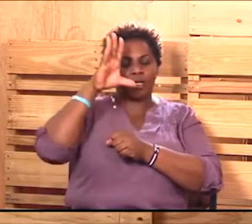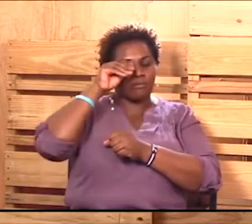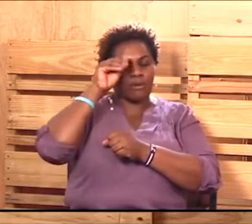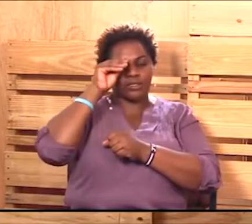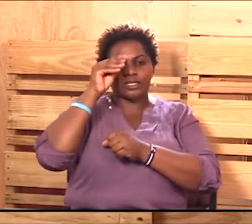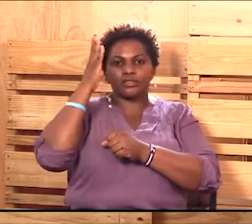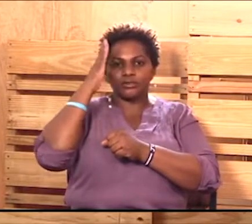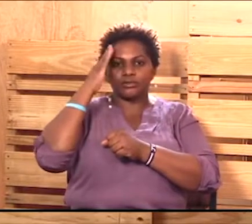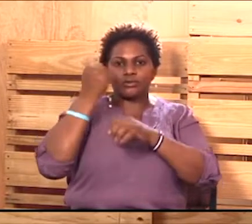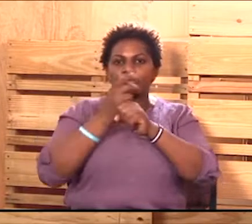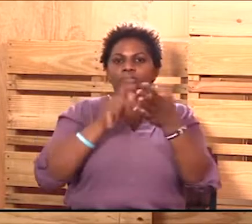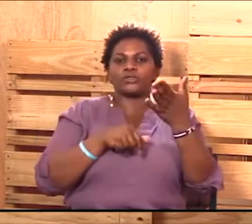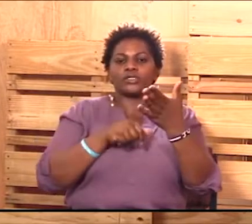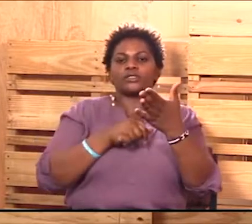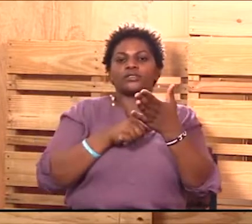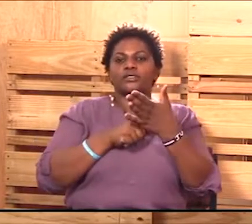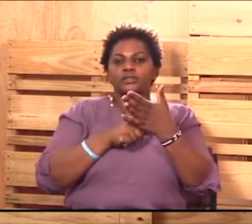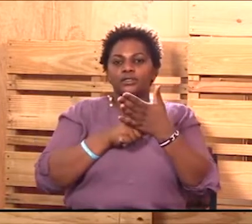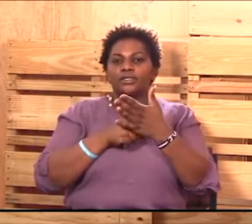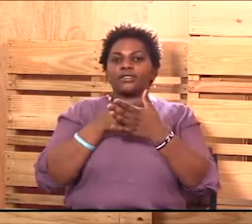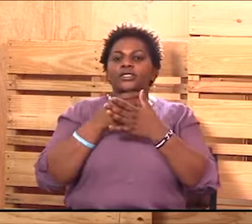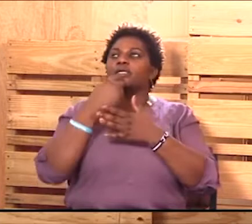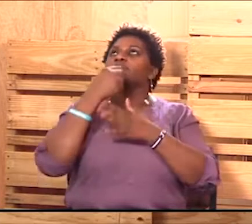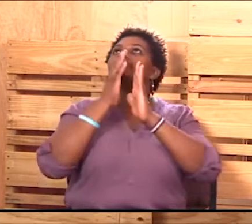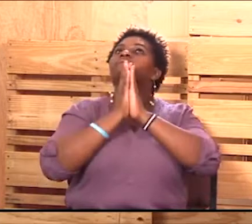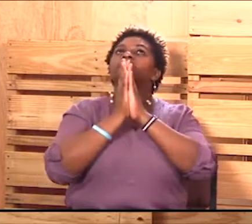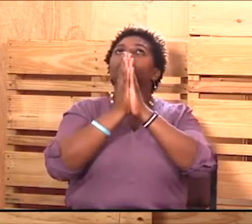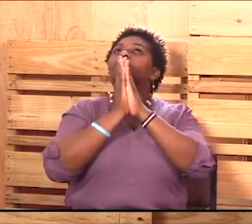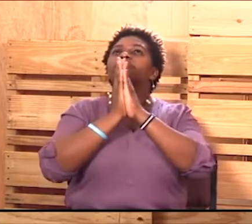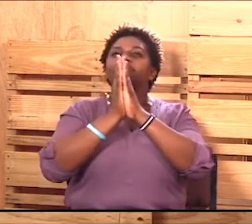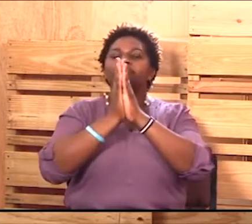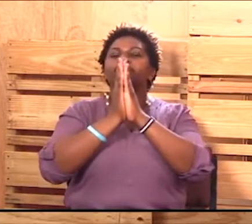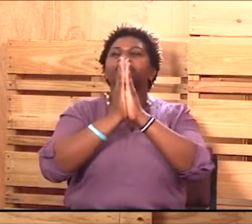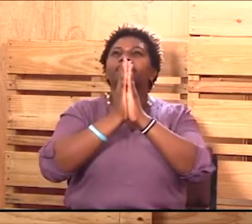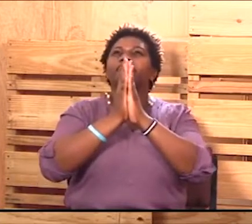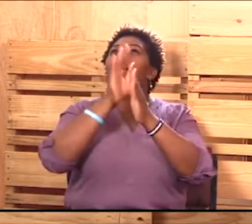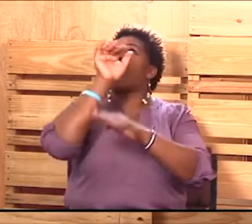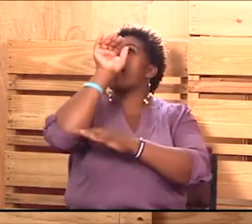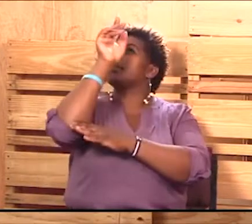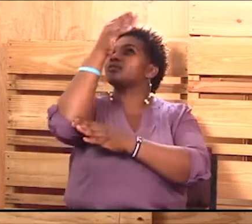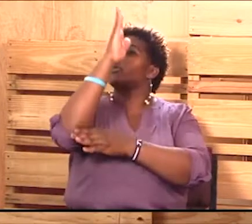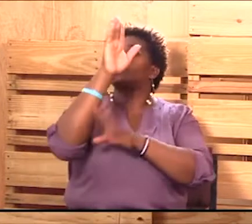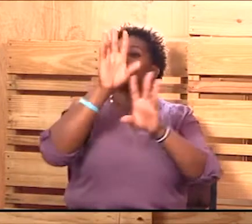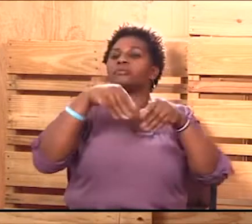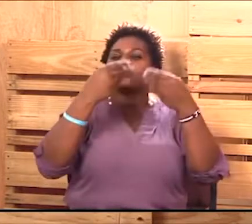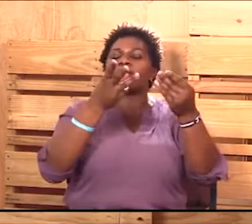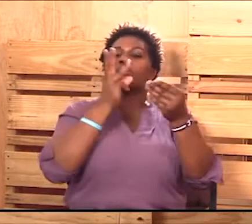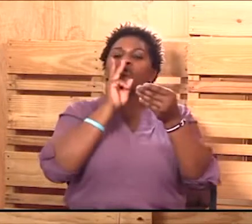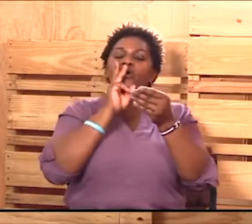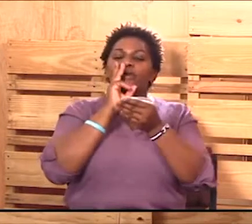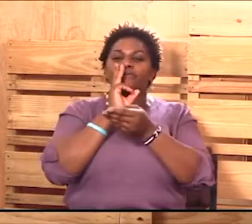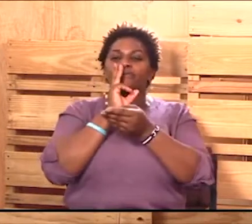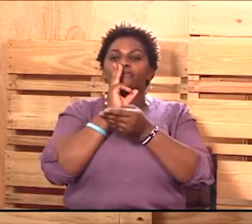Moses knew what to do. He cried out to God. He prayed and asked the Lord to provide water for